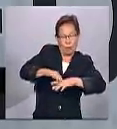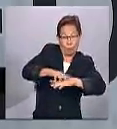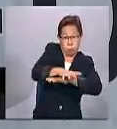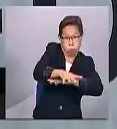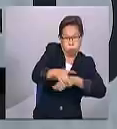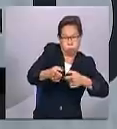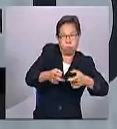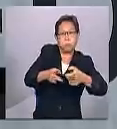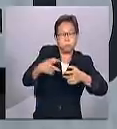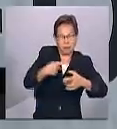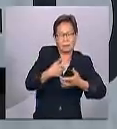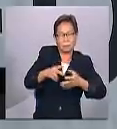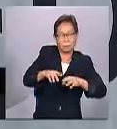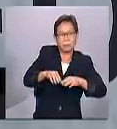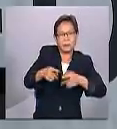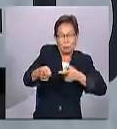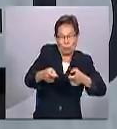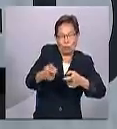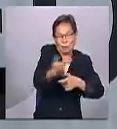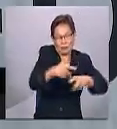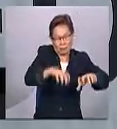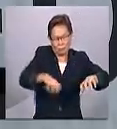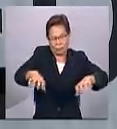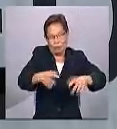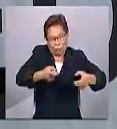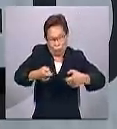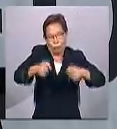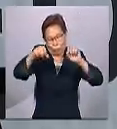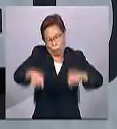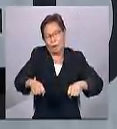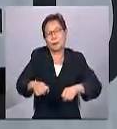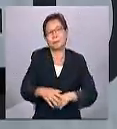penyakit COVID-19 di ketiga-tiga tempat ini. Tentu,